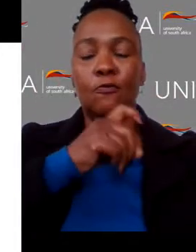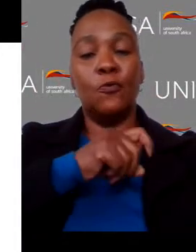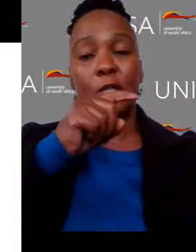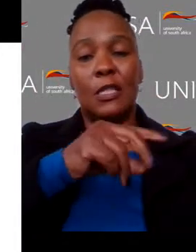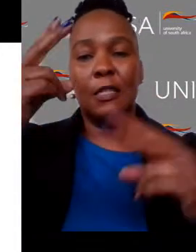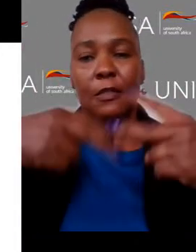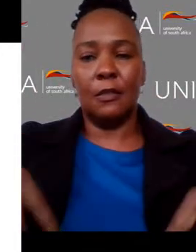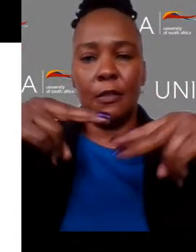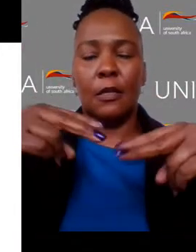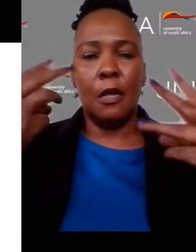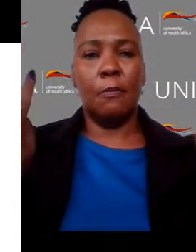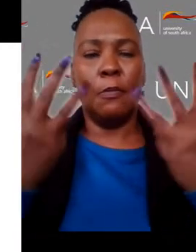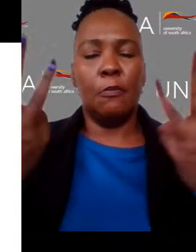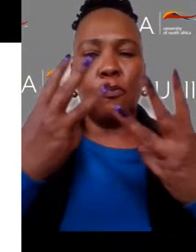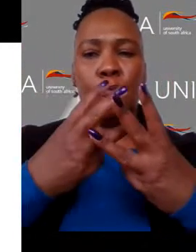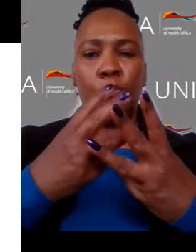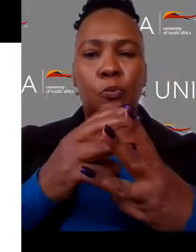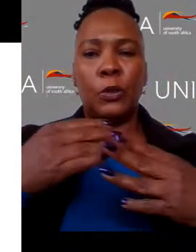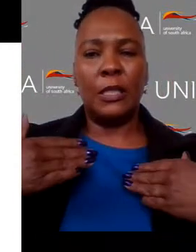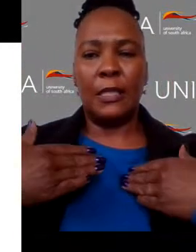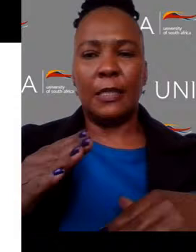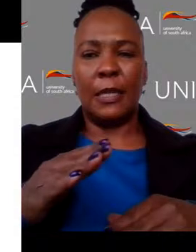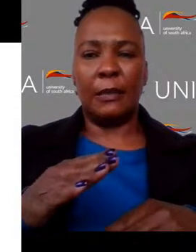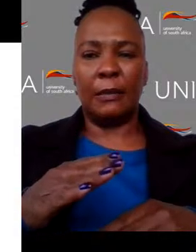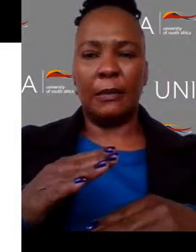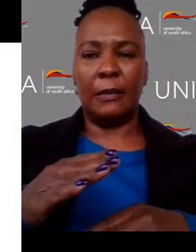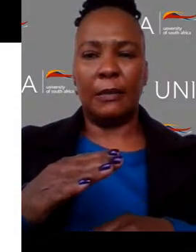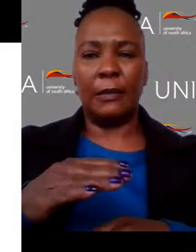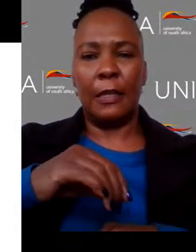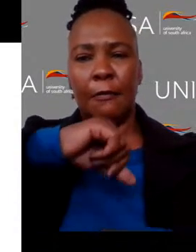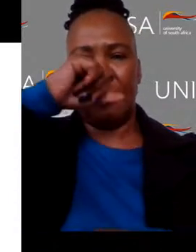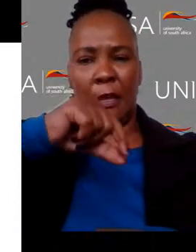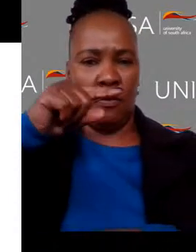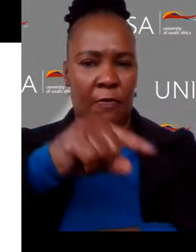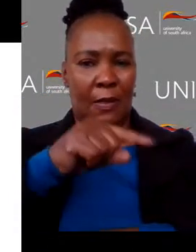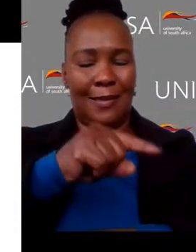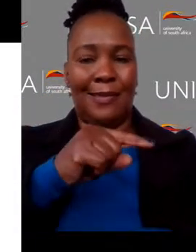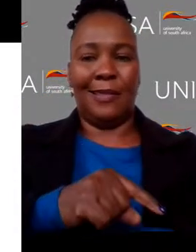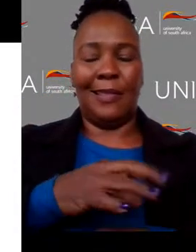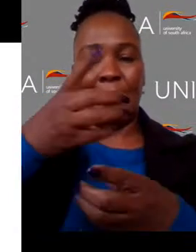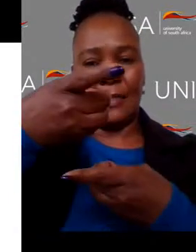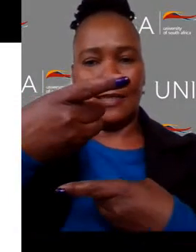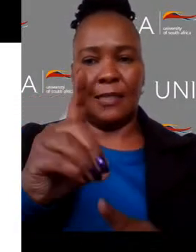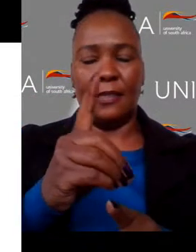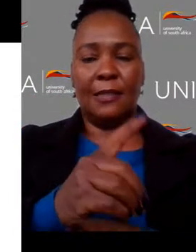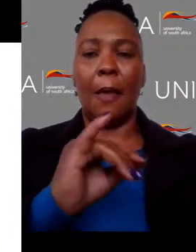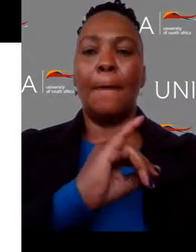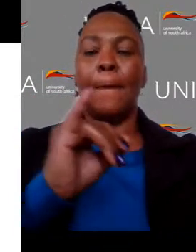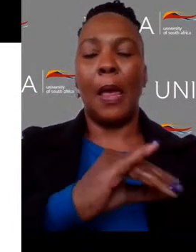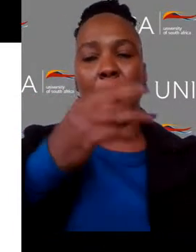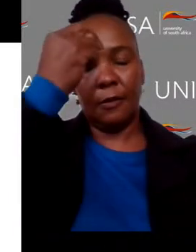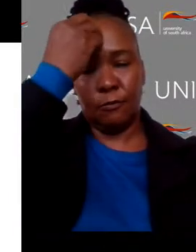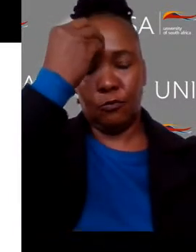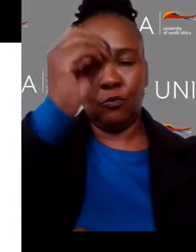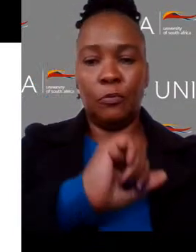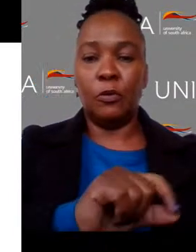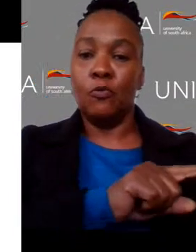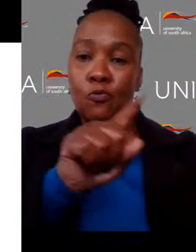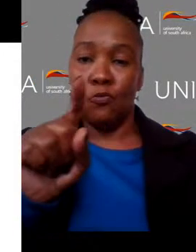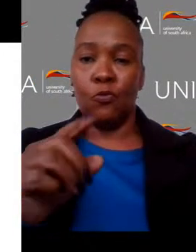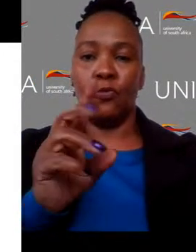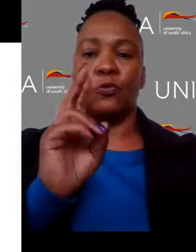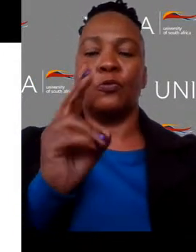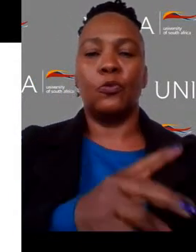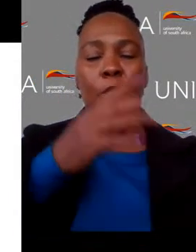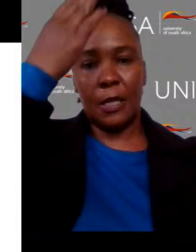might start to question the value of the degree. And that's not just bad news for the university, but for you as a